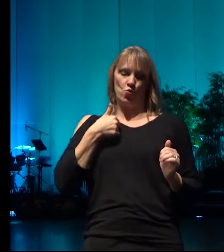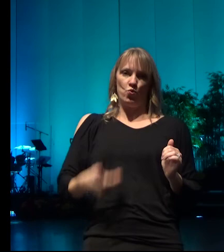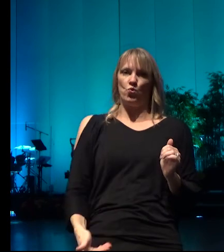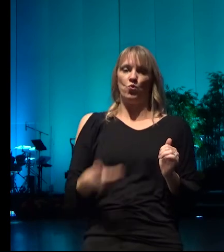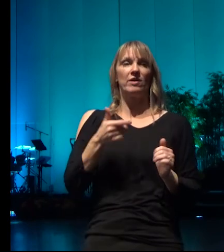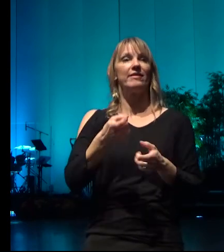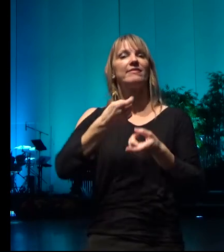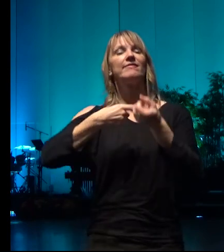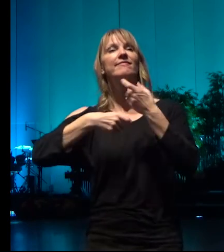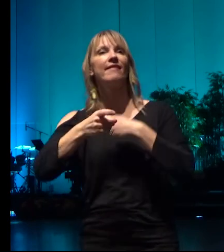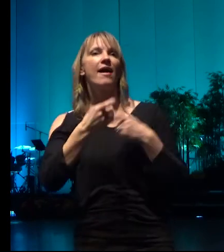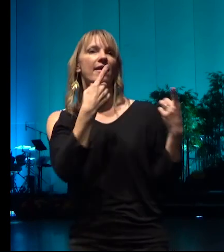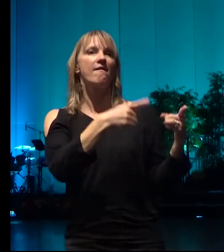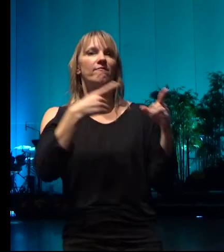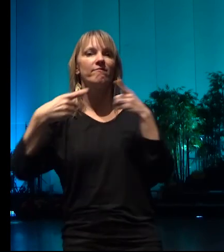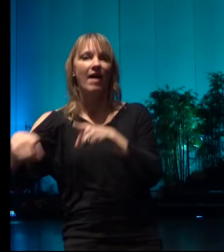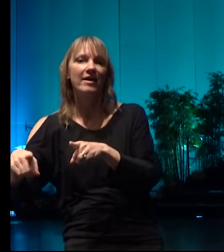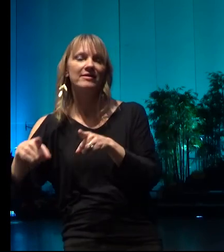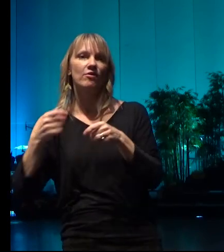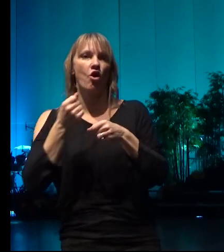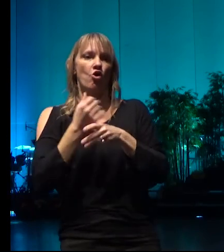going than my dreams.